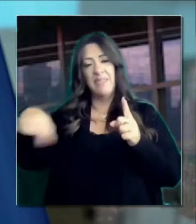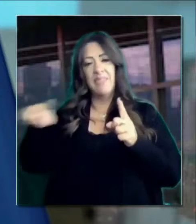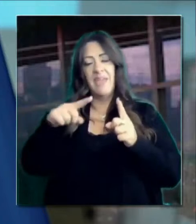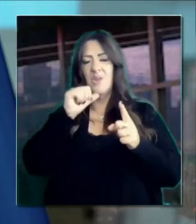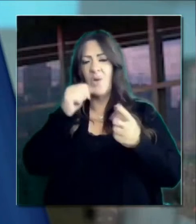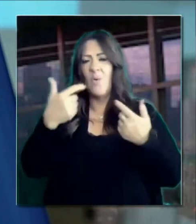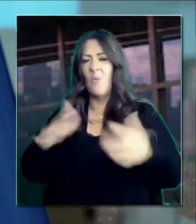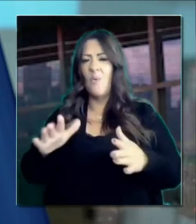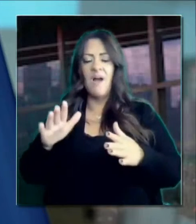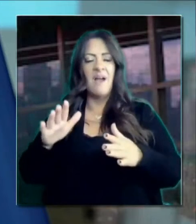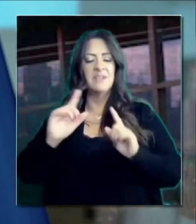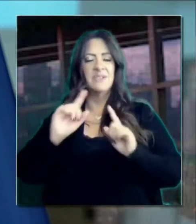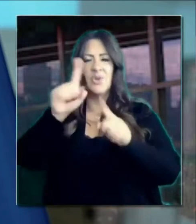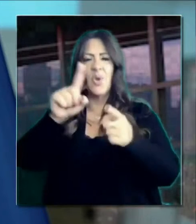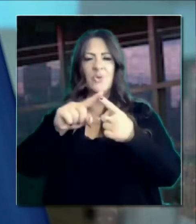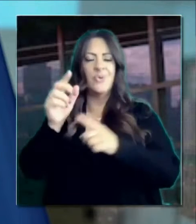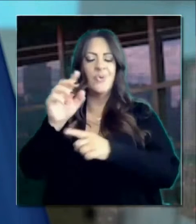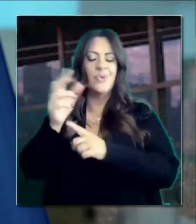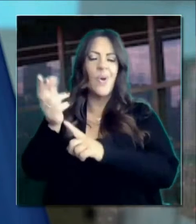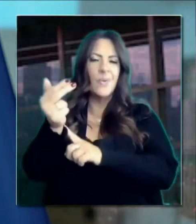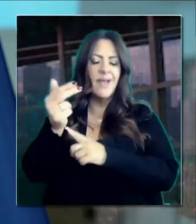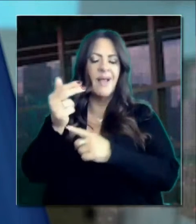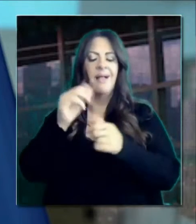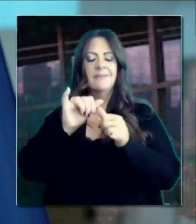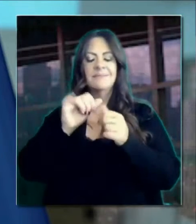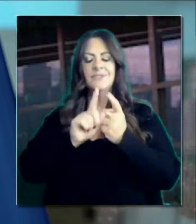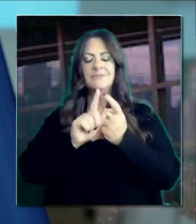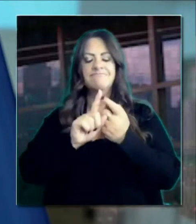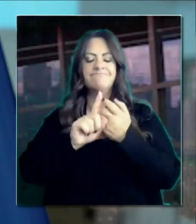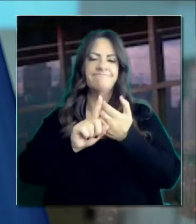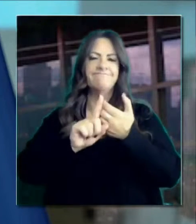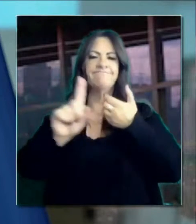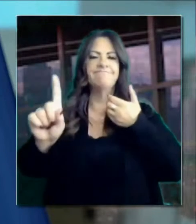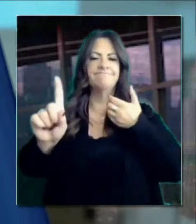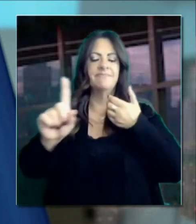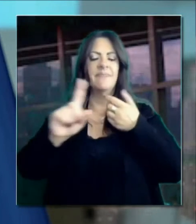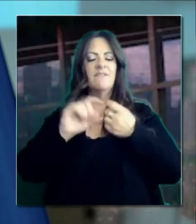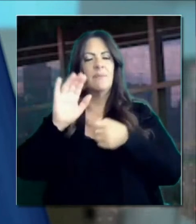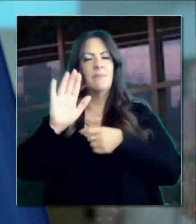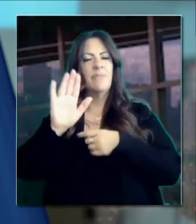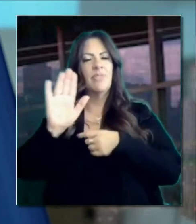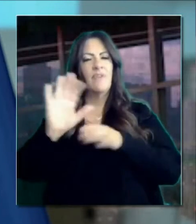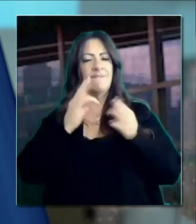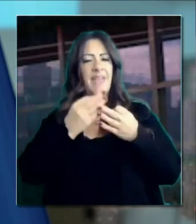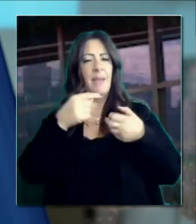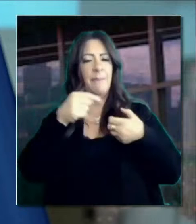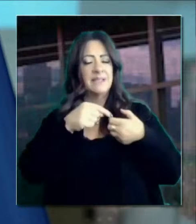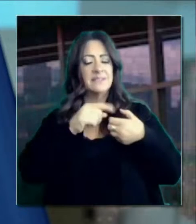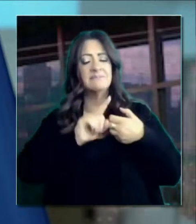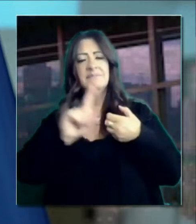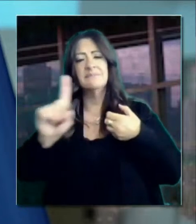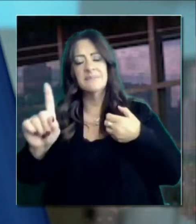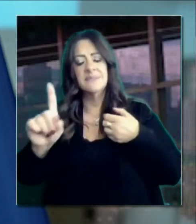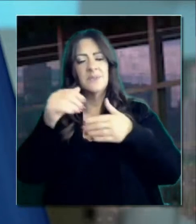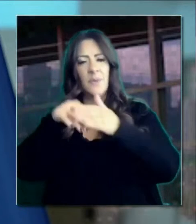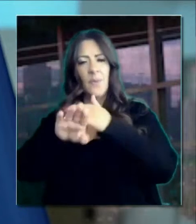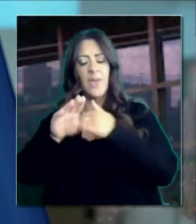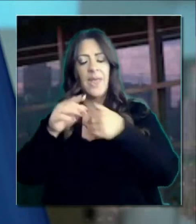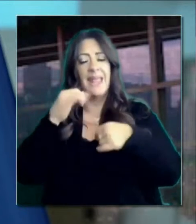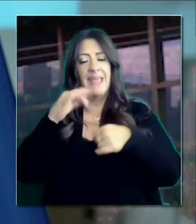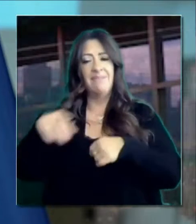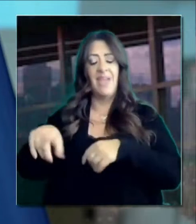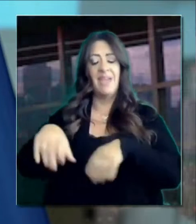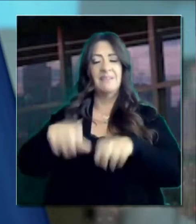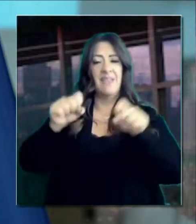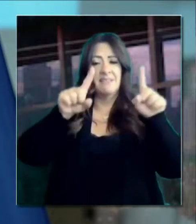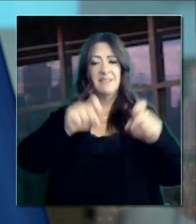families. And advocates and farm workers told us that that state-funded cash assistance to help farm workers isolate at home would be more helpful. So I'm